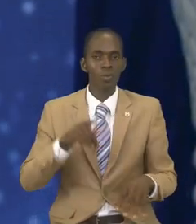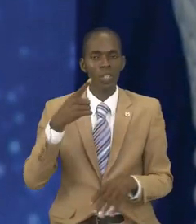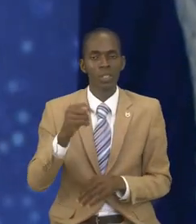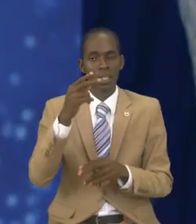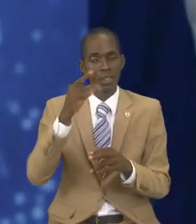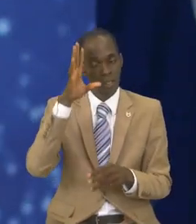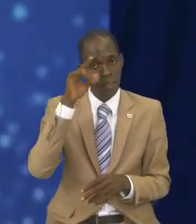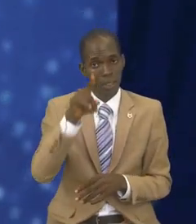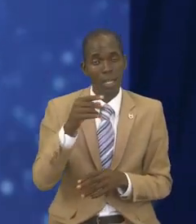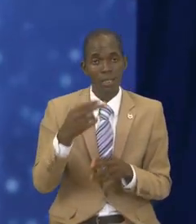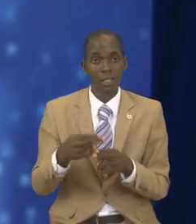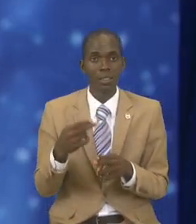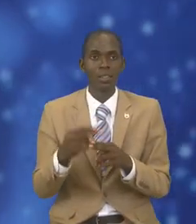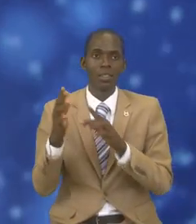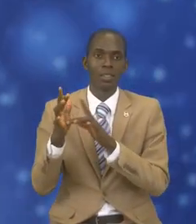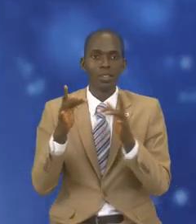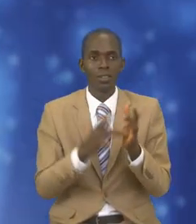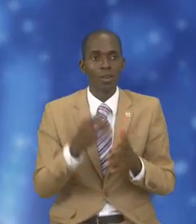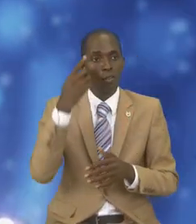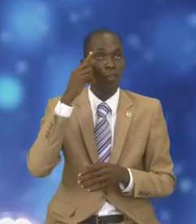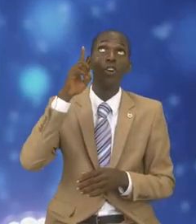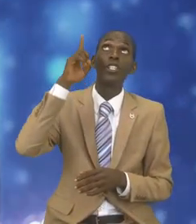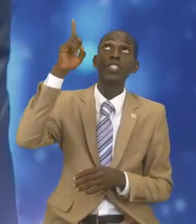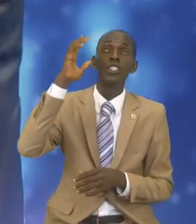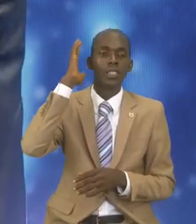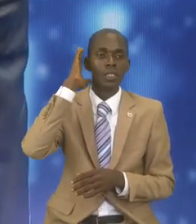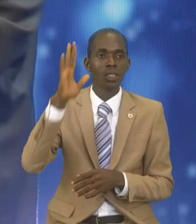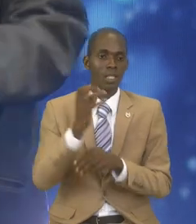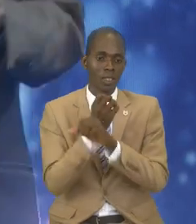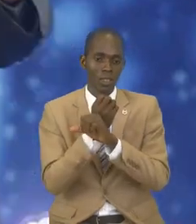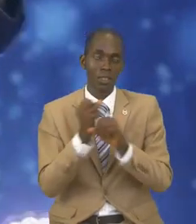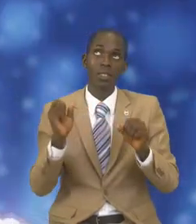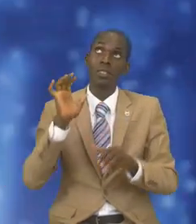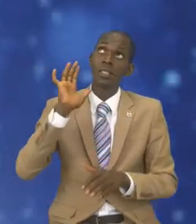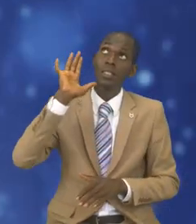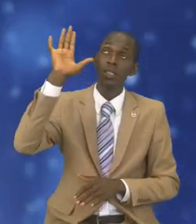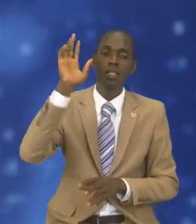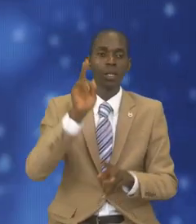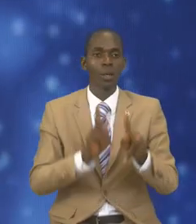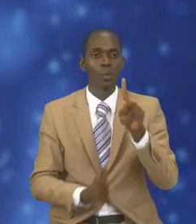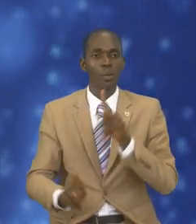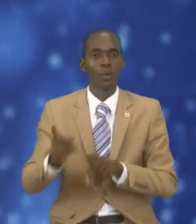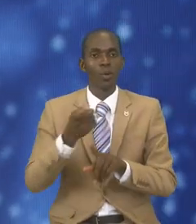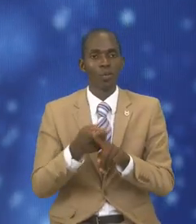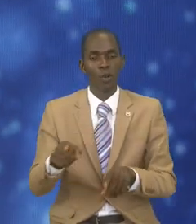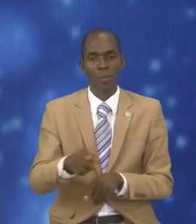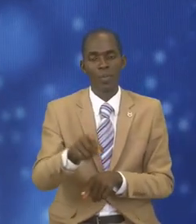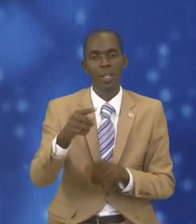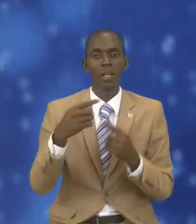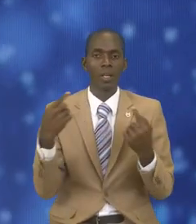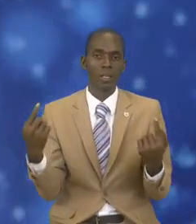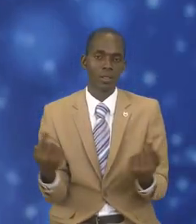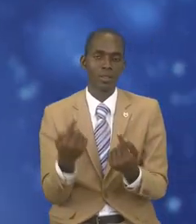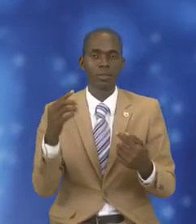name Jesus, for he shall save his people from